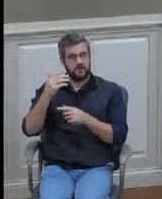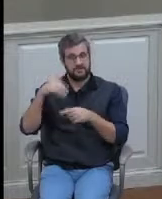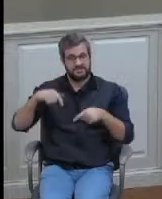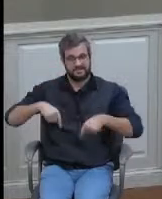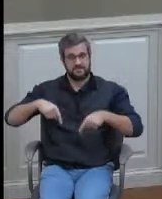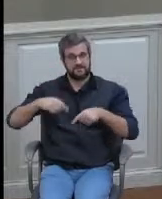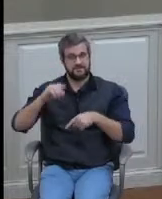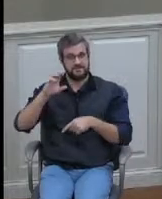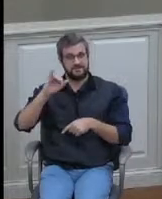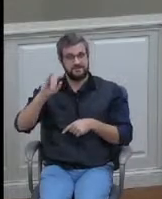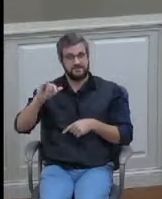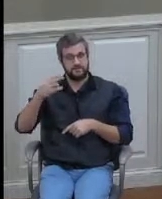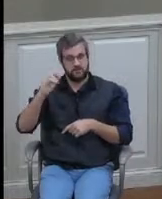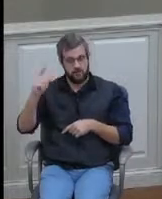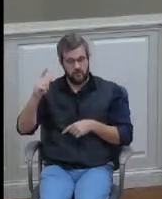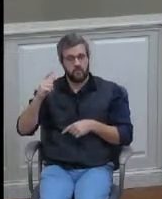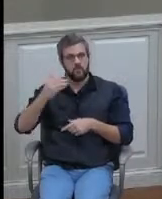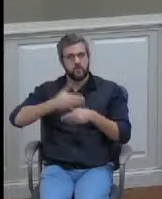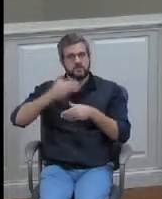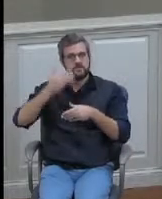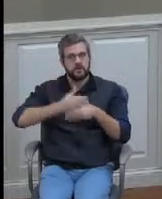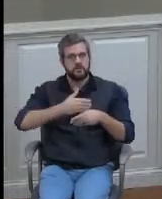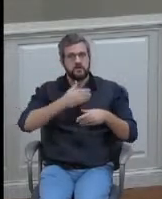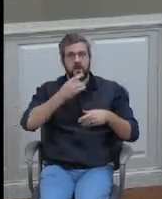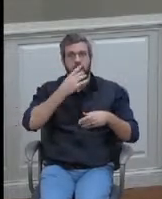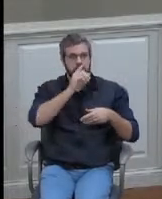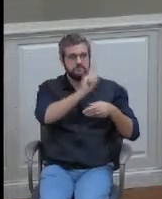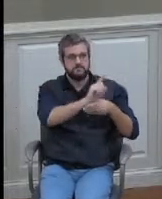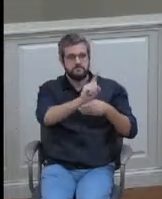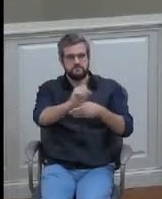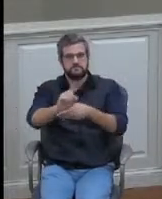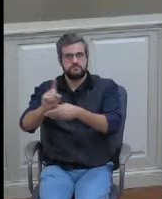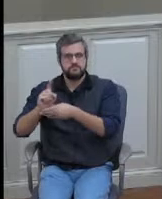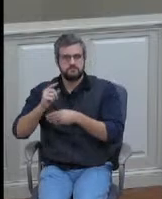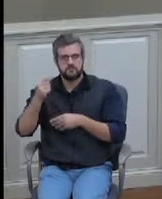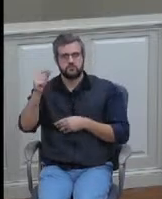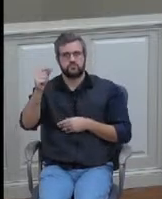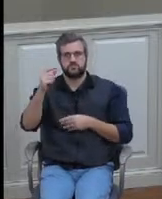Hall in honor of those members of our community who have